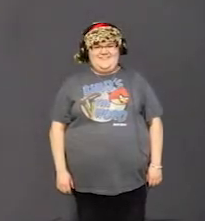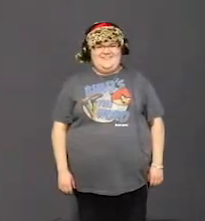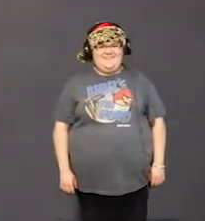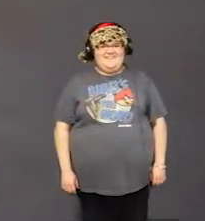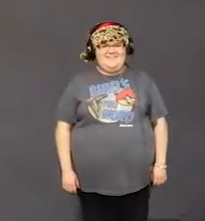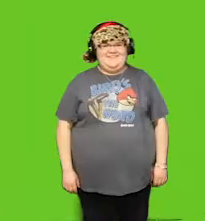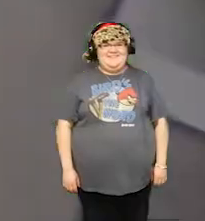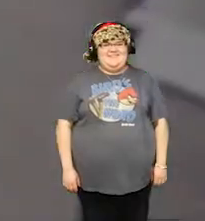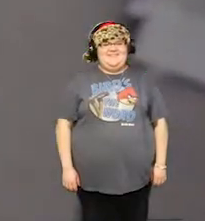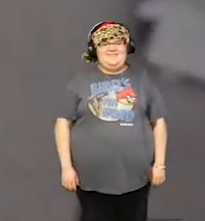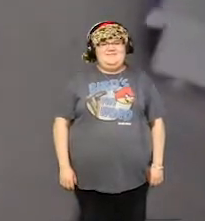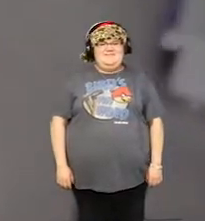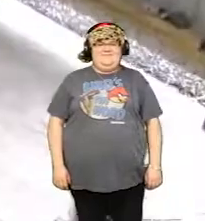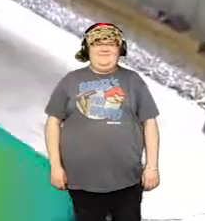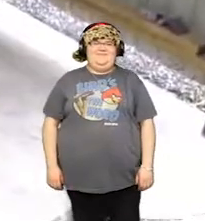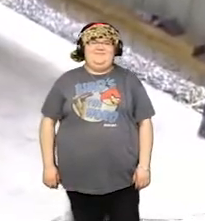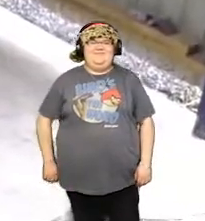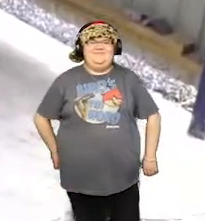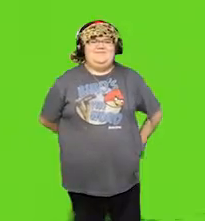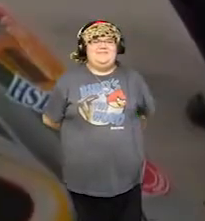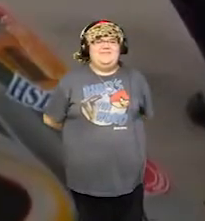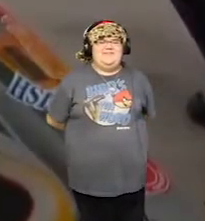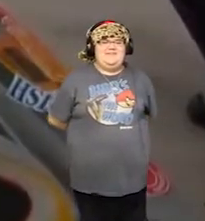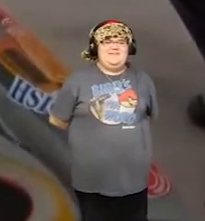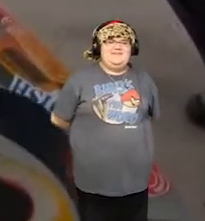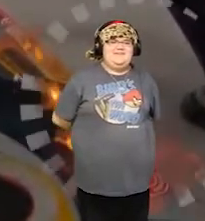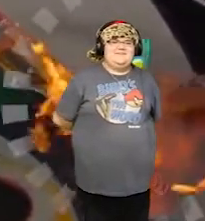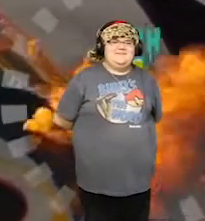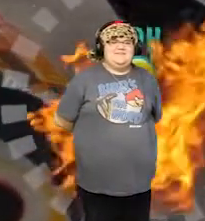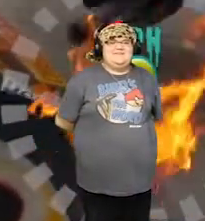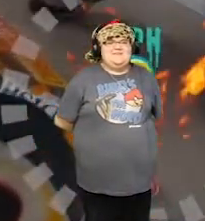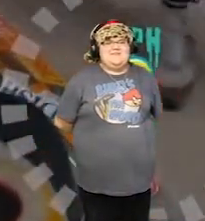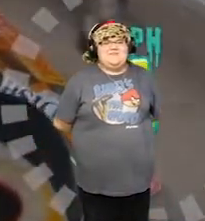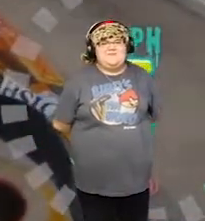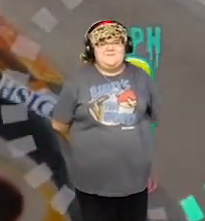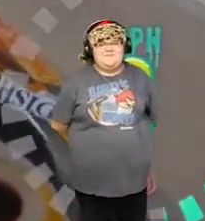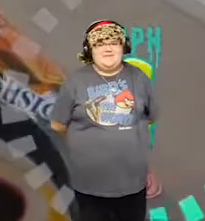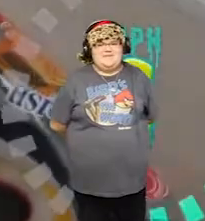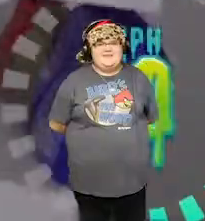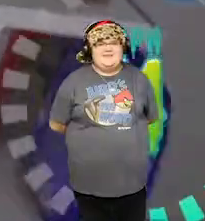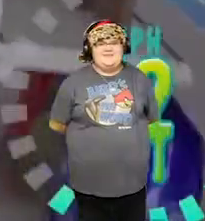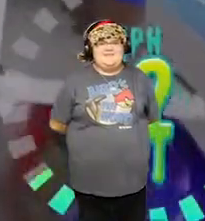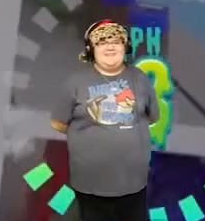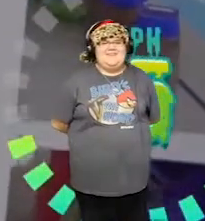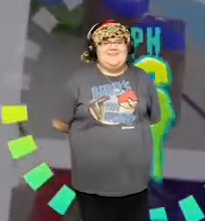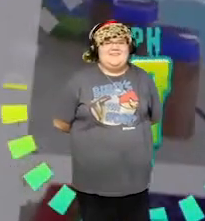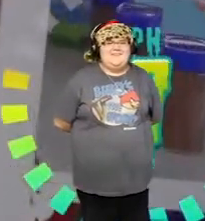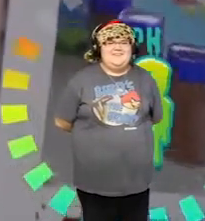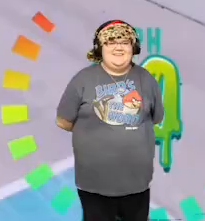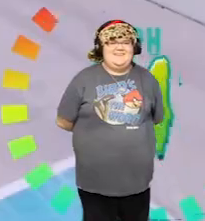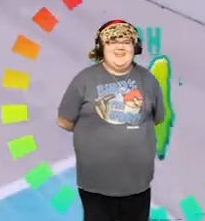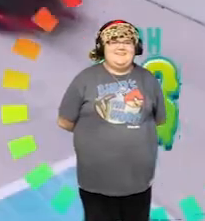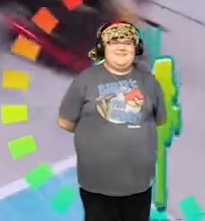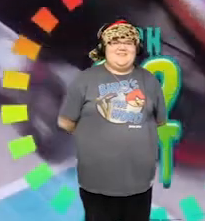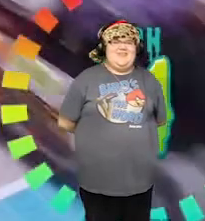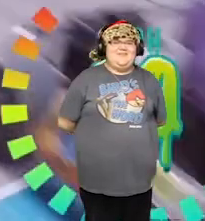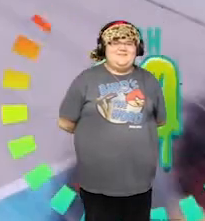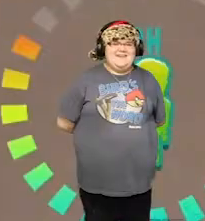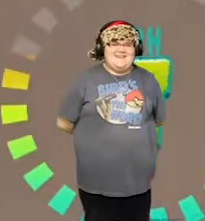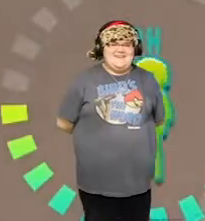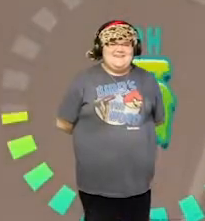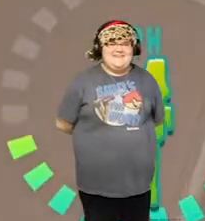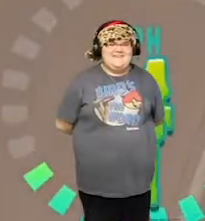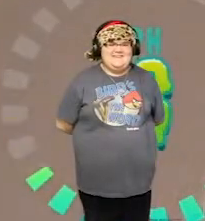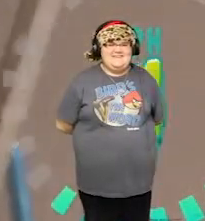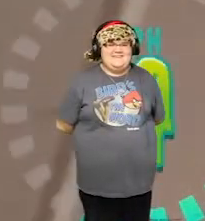Oh my God. We got Ramel on his first time trial. Let's go. Bro, I saw you put mail on the floor. That was not me.